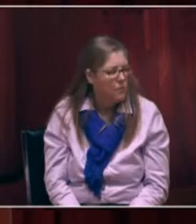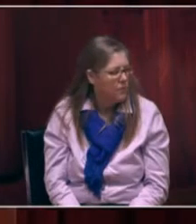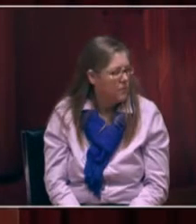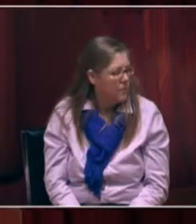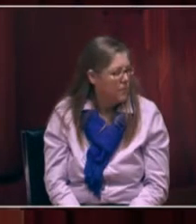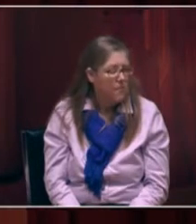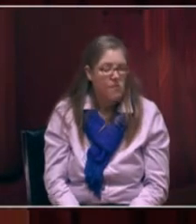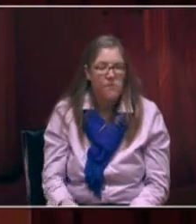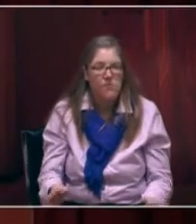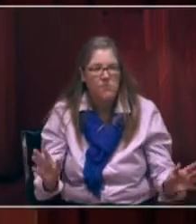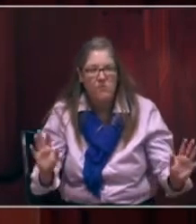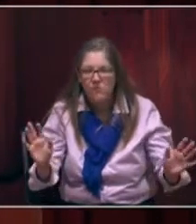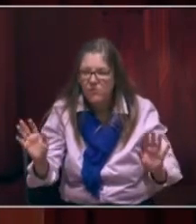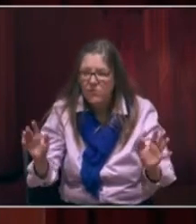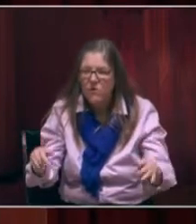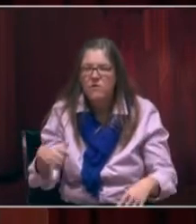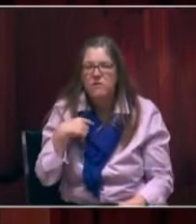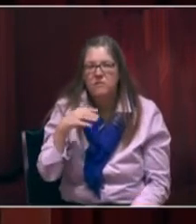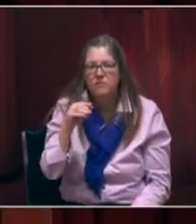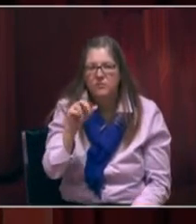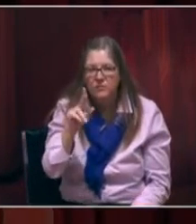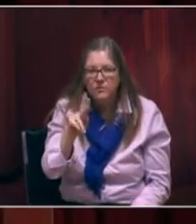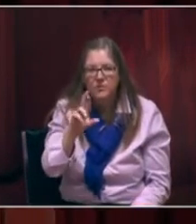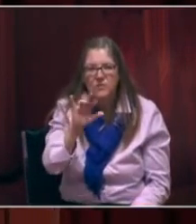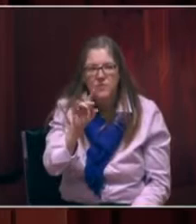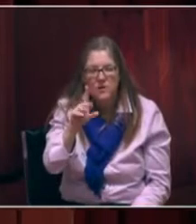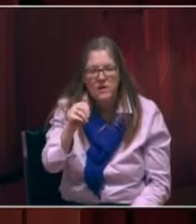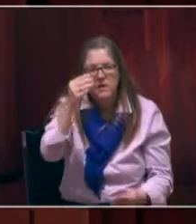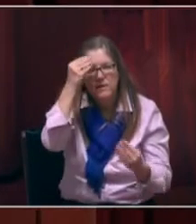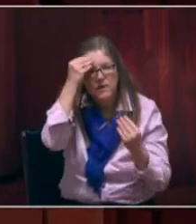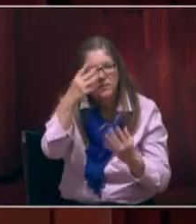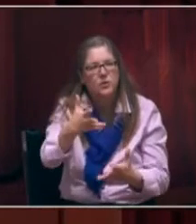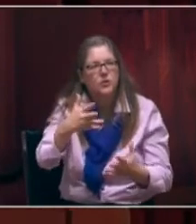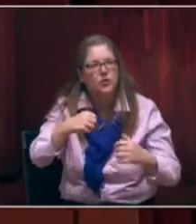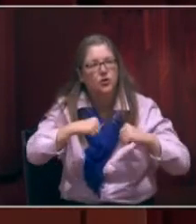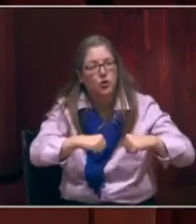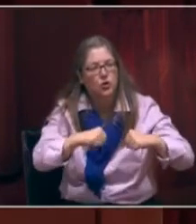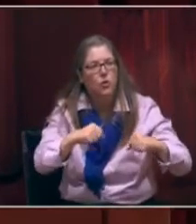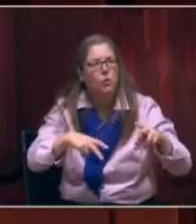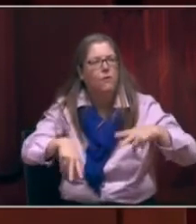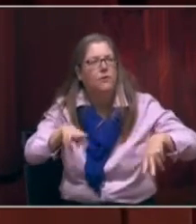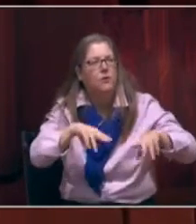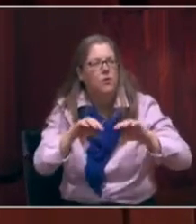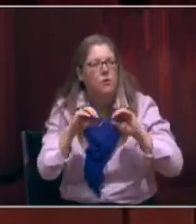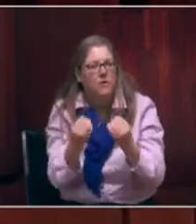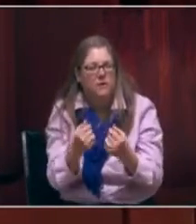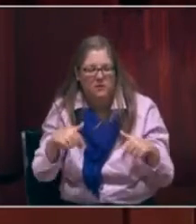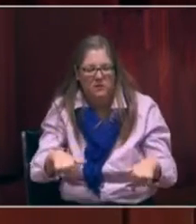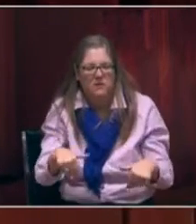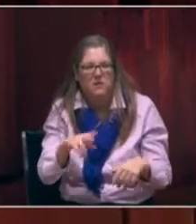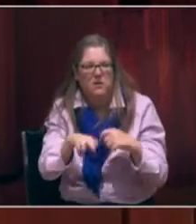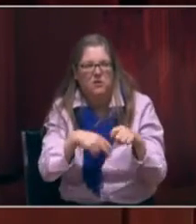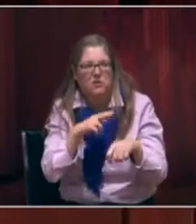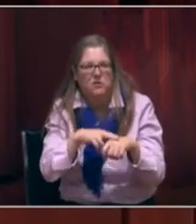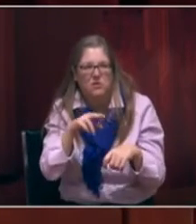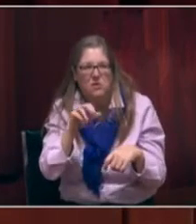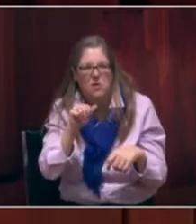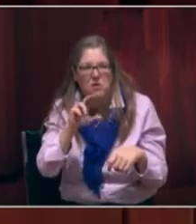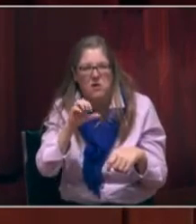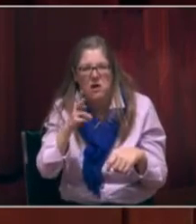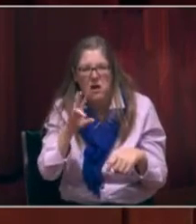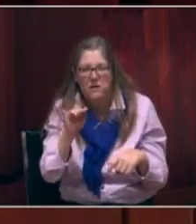Okay, hi everybody. I'm Mark Riddle from the Information Security Oversight Office here located at the National Archives. Of course, if anybody has